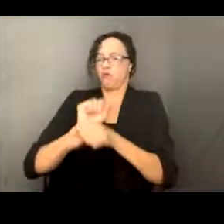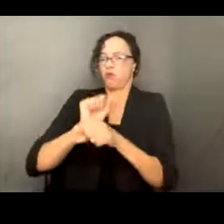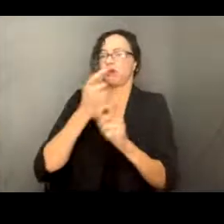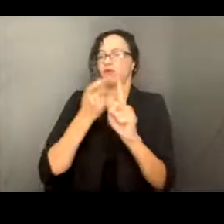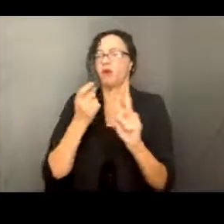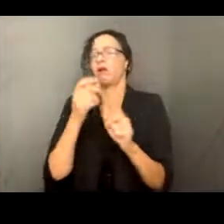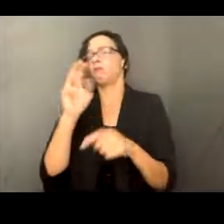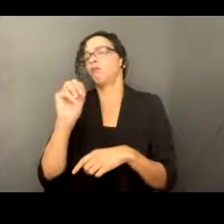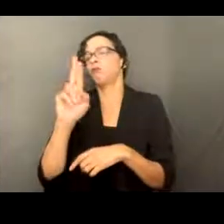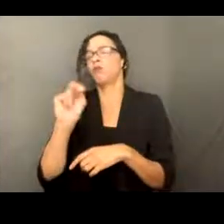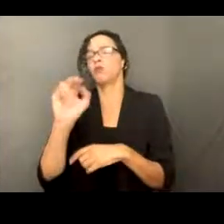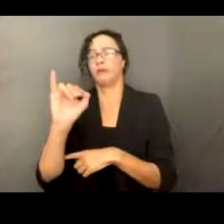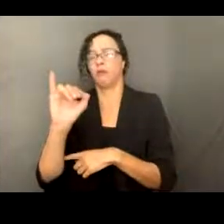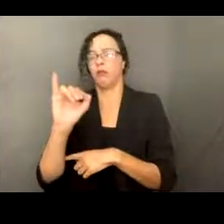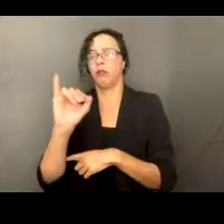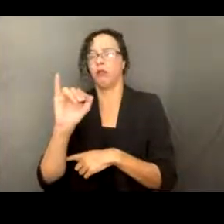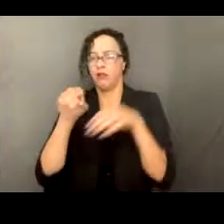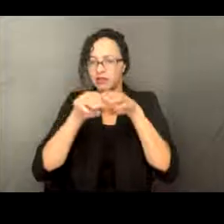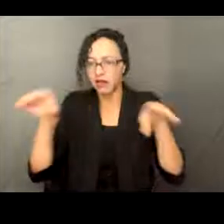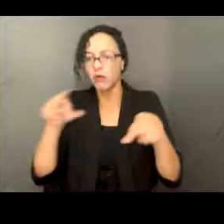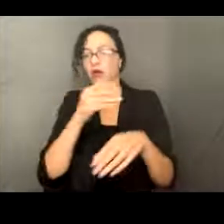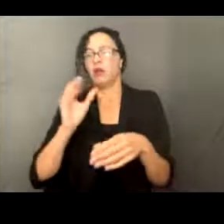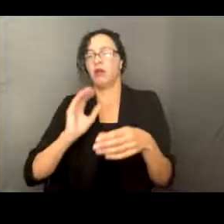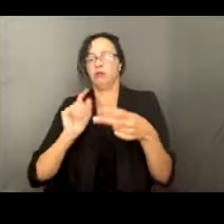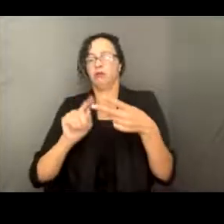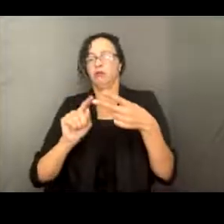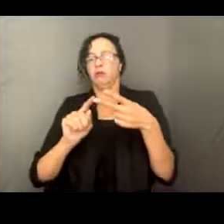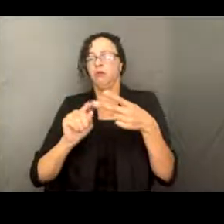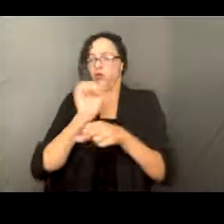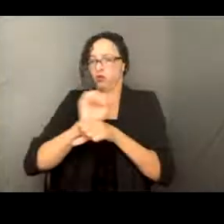work in the application that you guys will review.